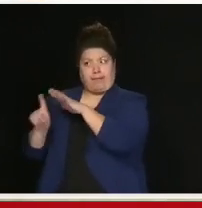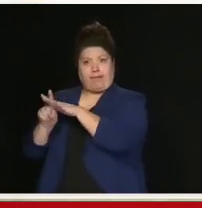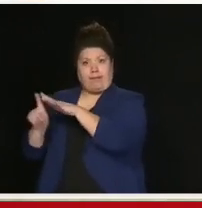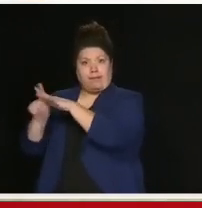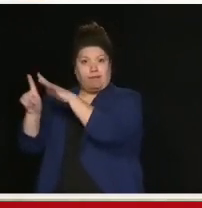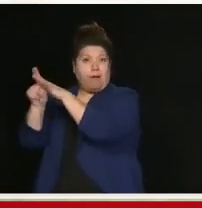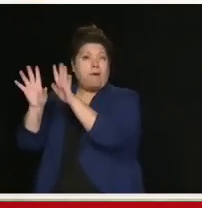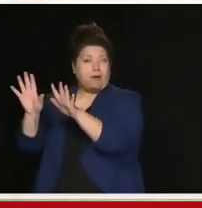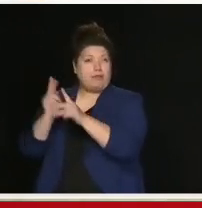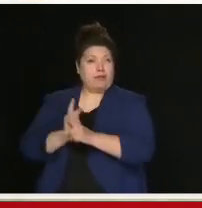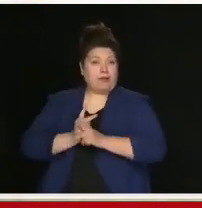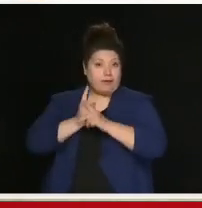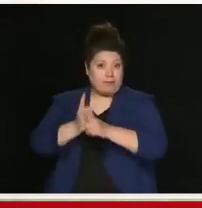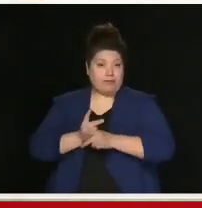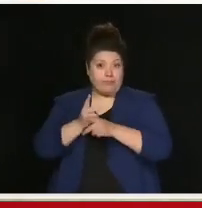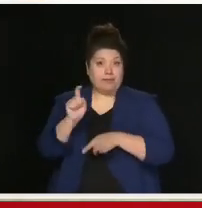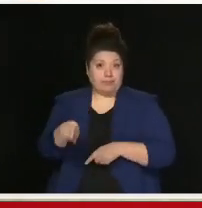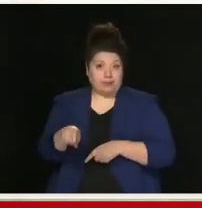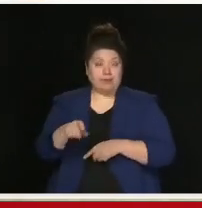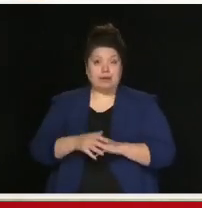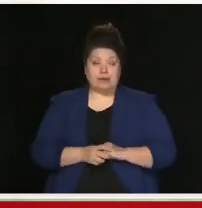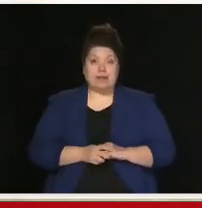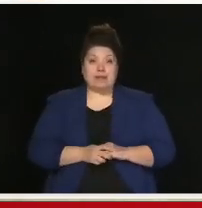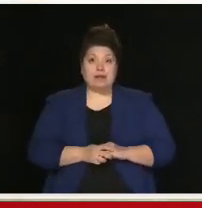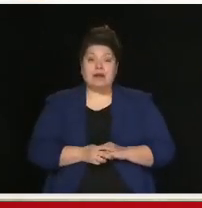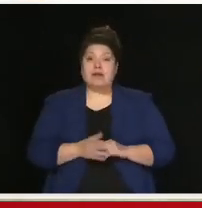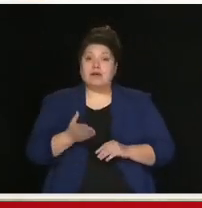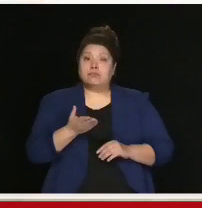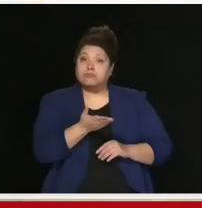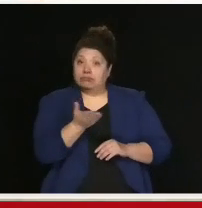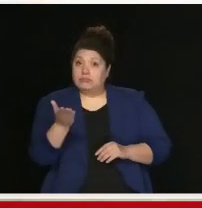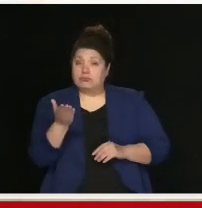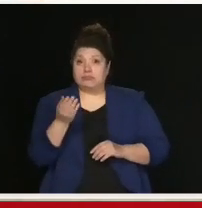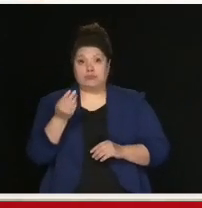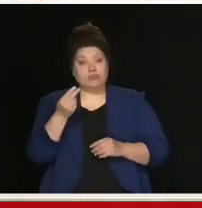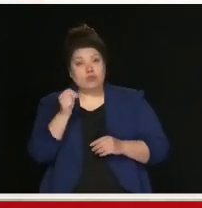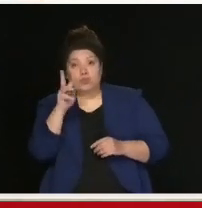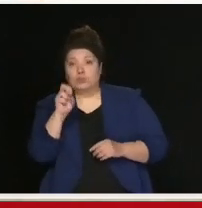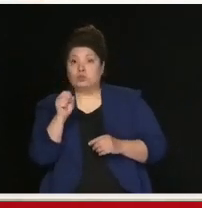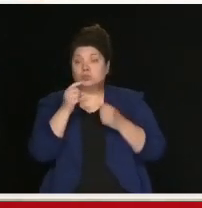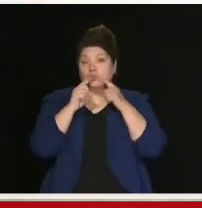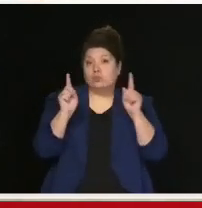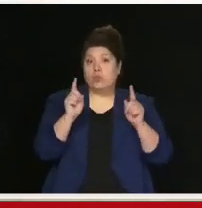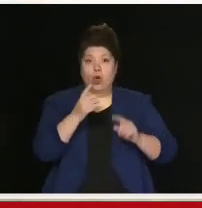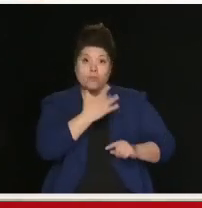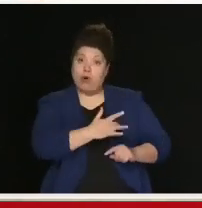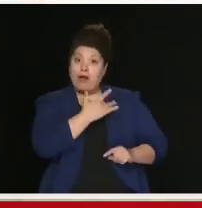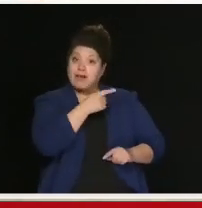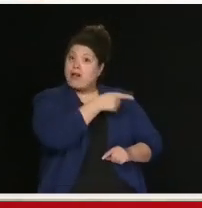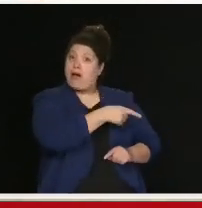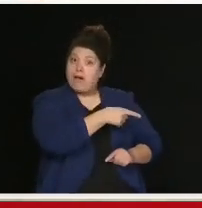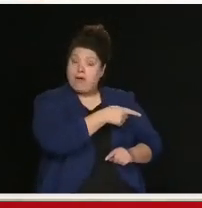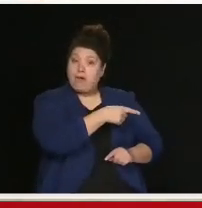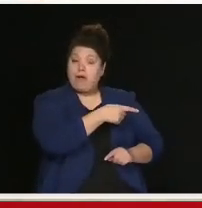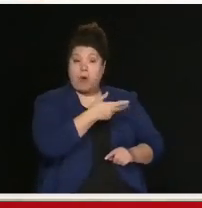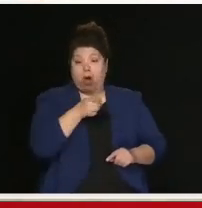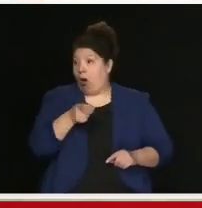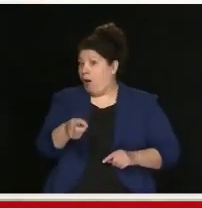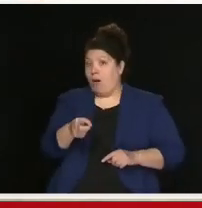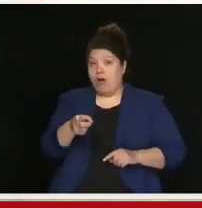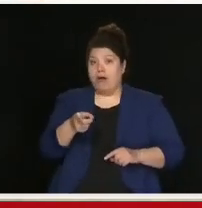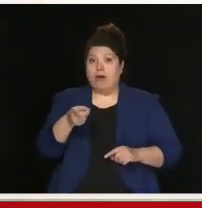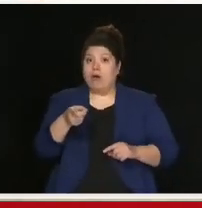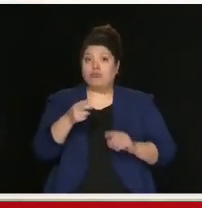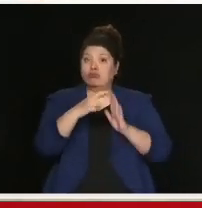have a different approach. So if you see in the news that another province wants to relaxing its rules,